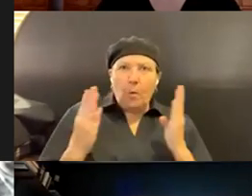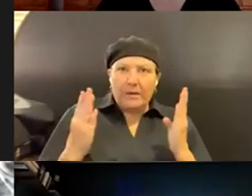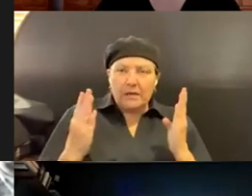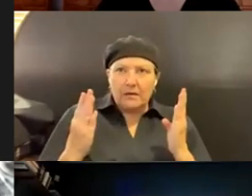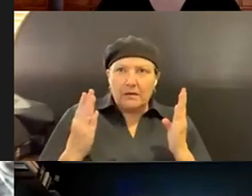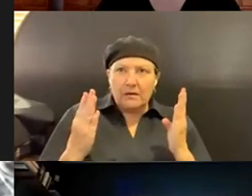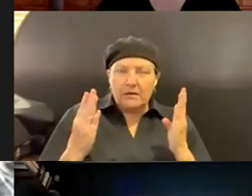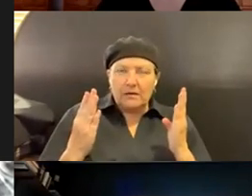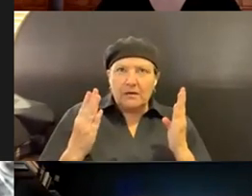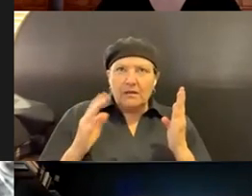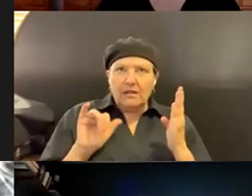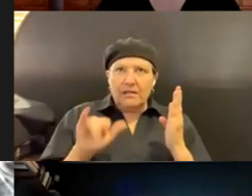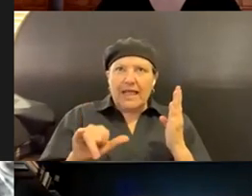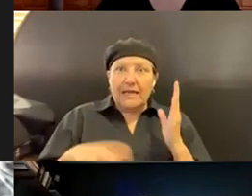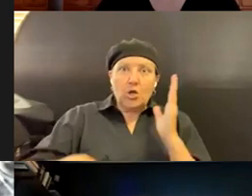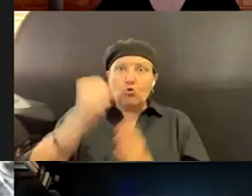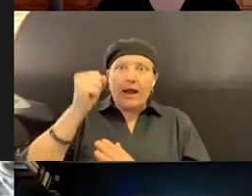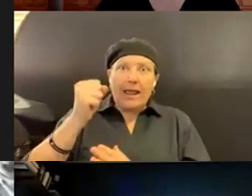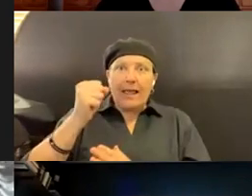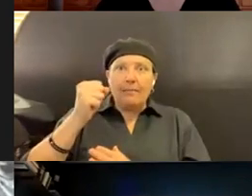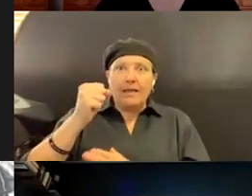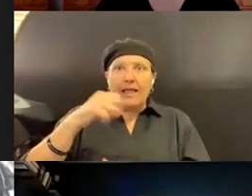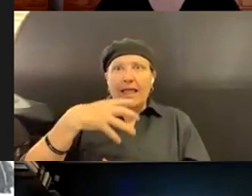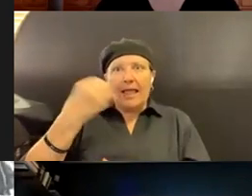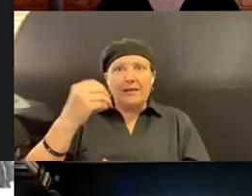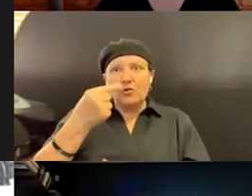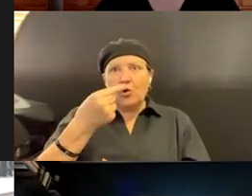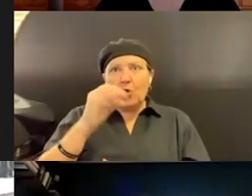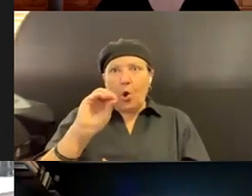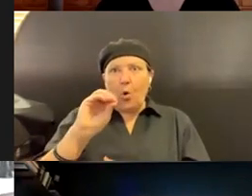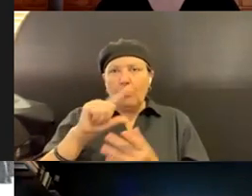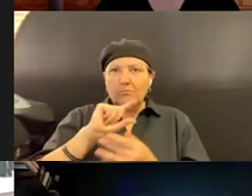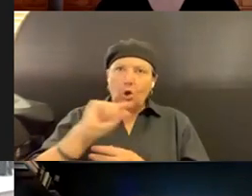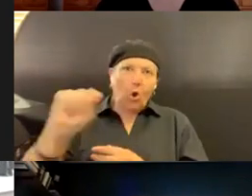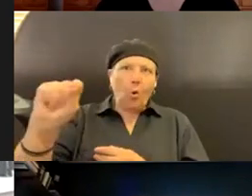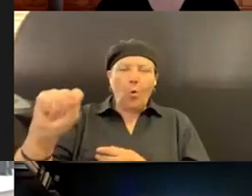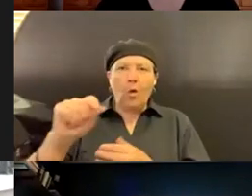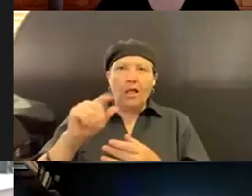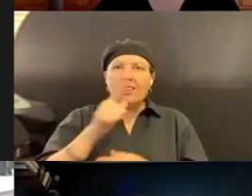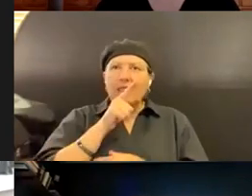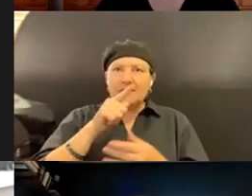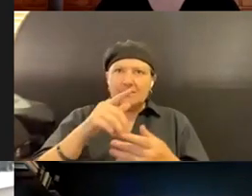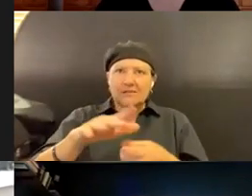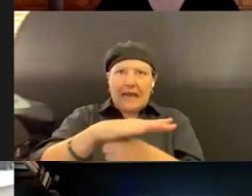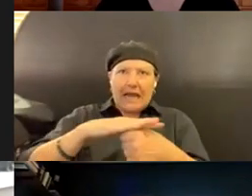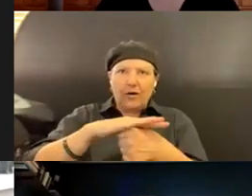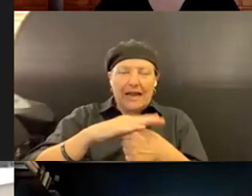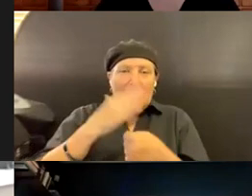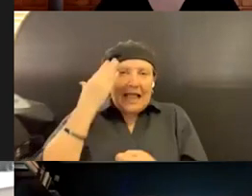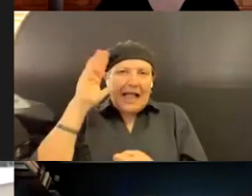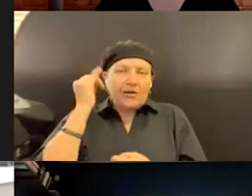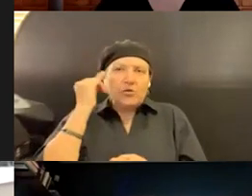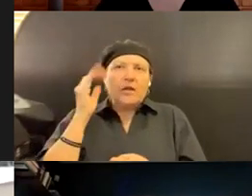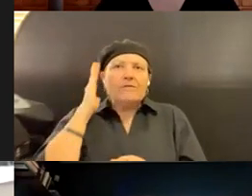those grab and go lunch areas. I just don't know if they're going to continue to allow